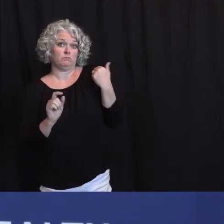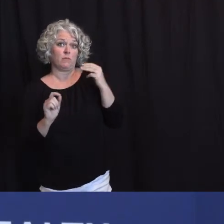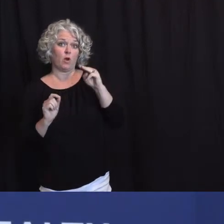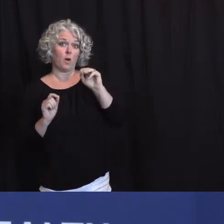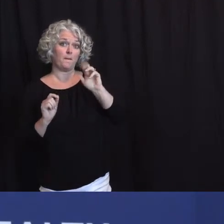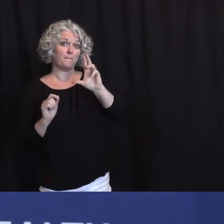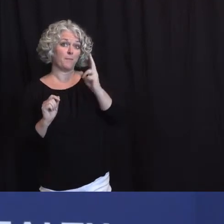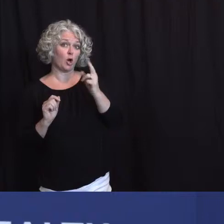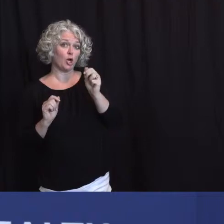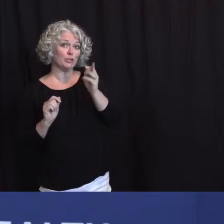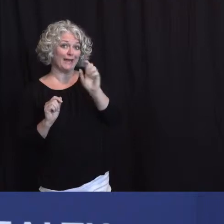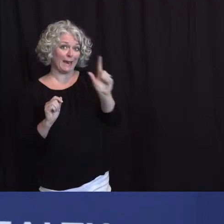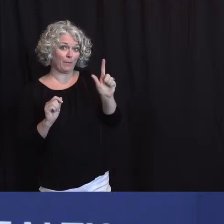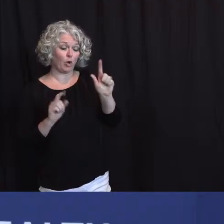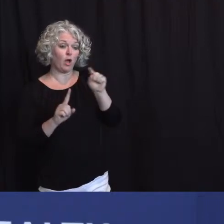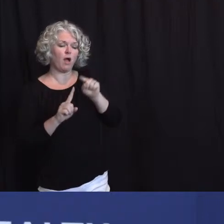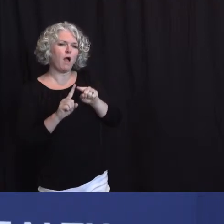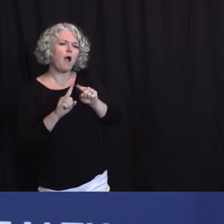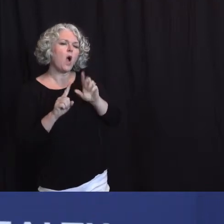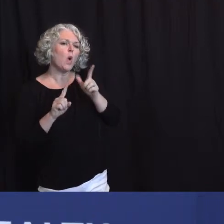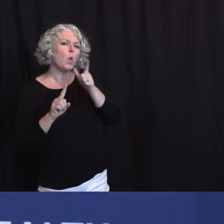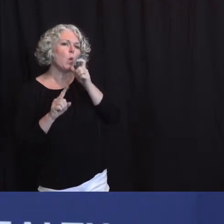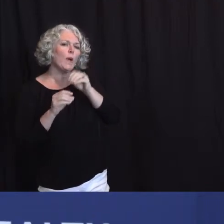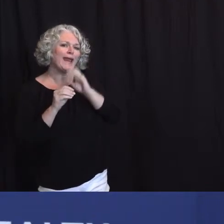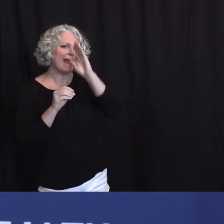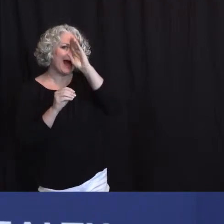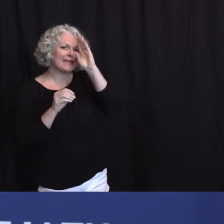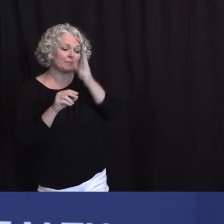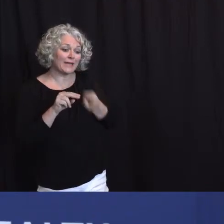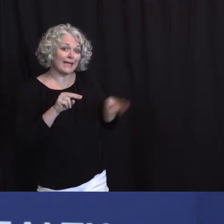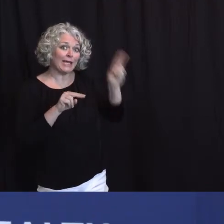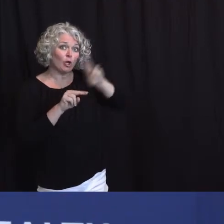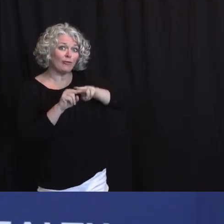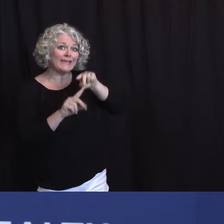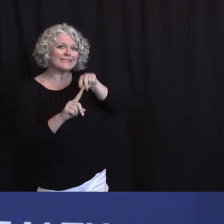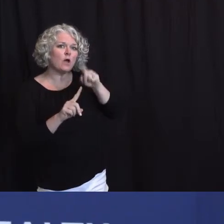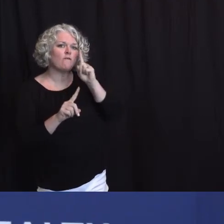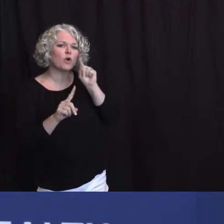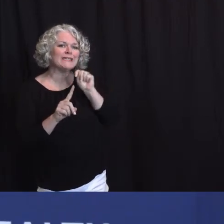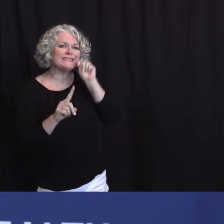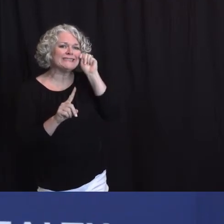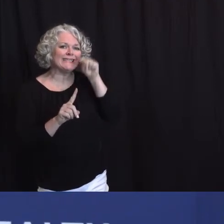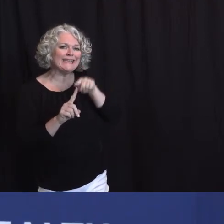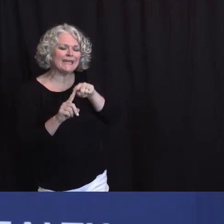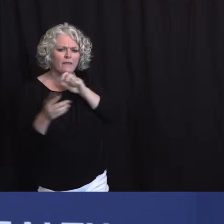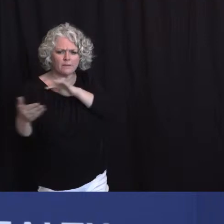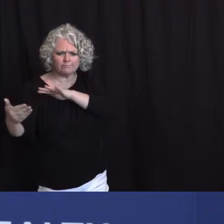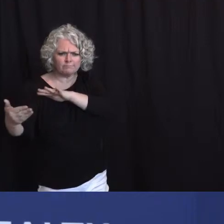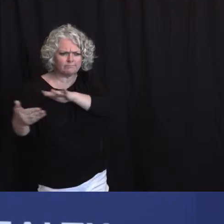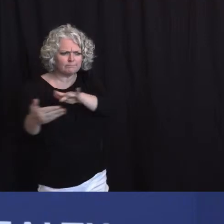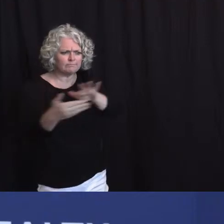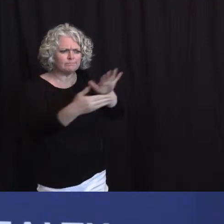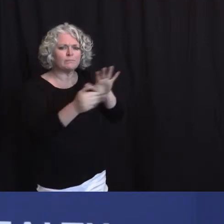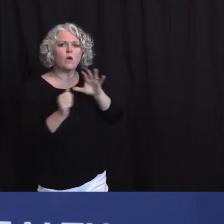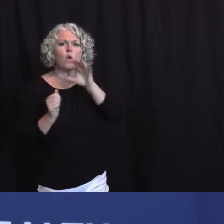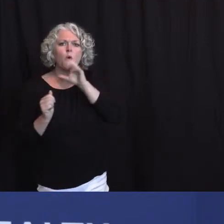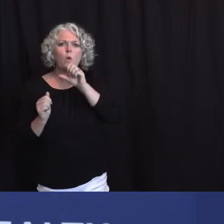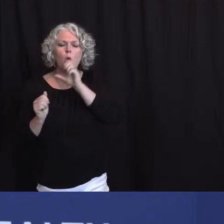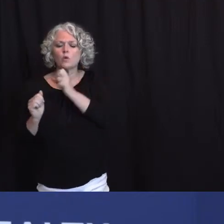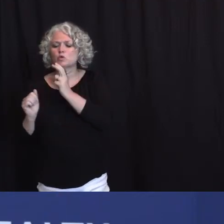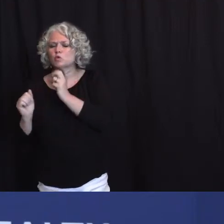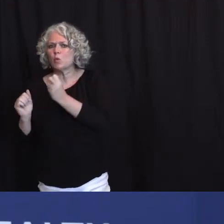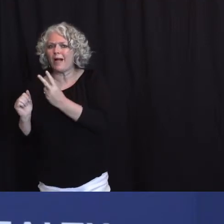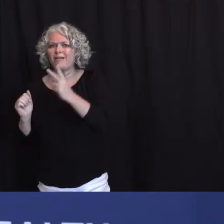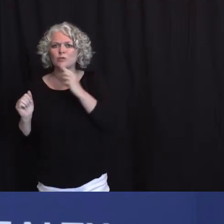of hospitalizations increased for adolescents. They examined hospitalization rates among 12 to 17 years